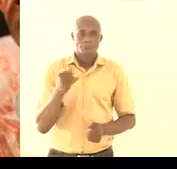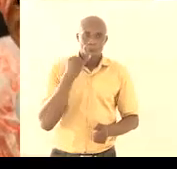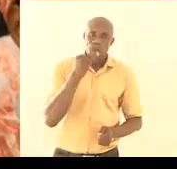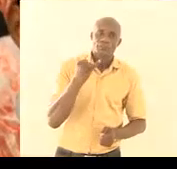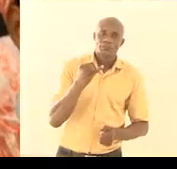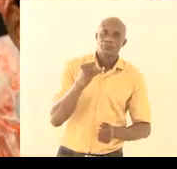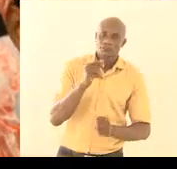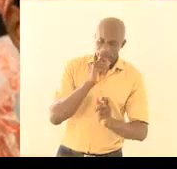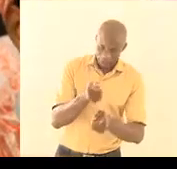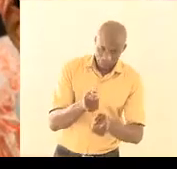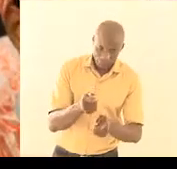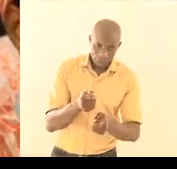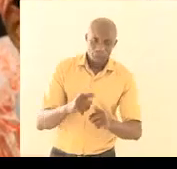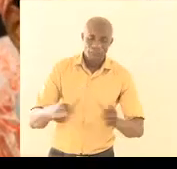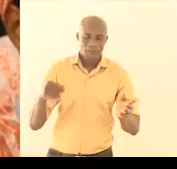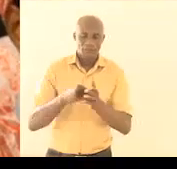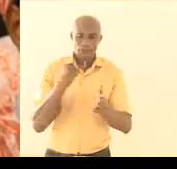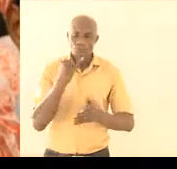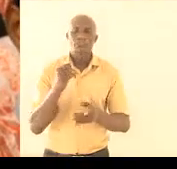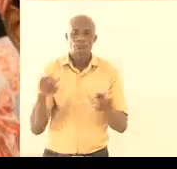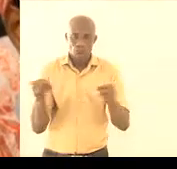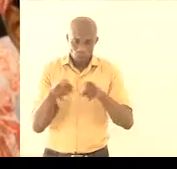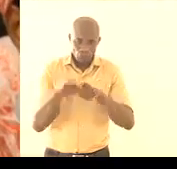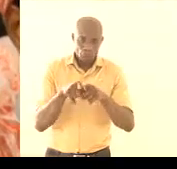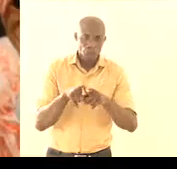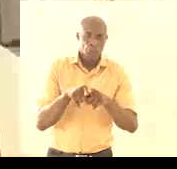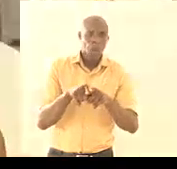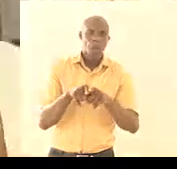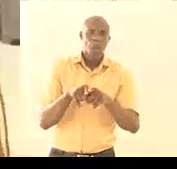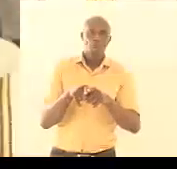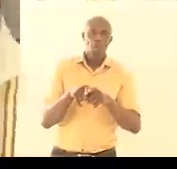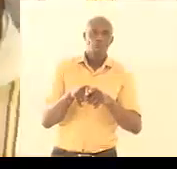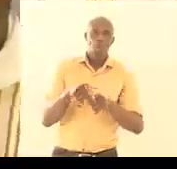It's an endowment, but it is also a charge.